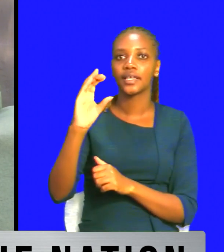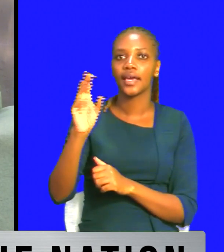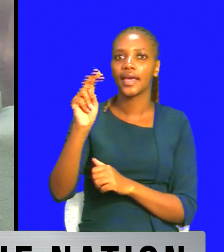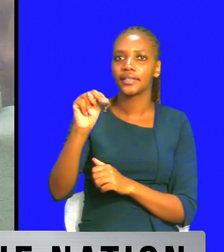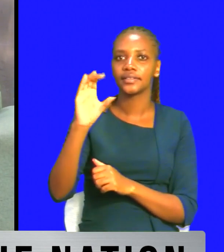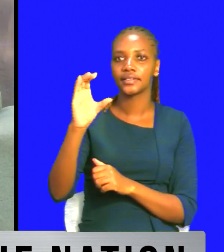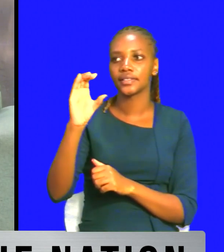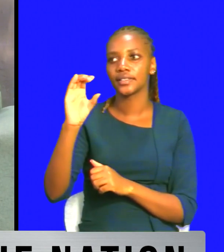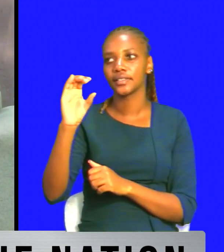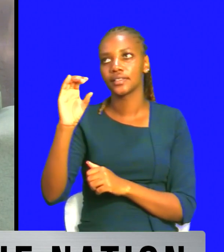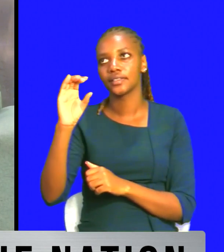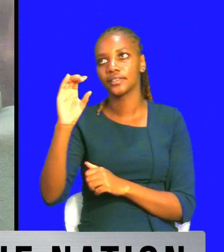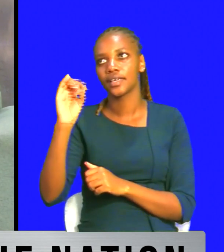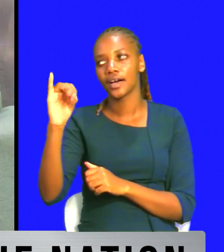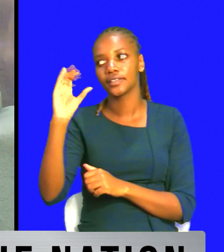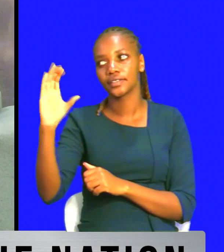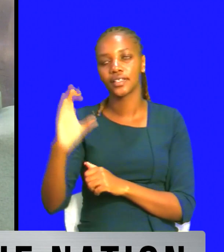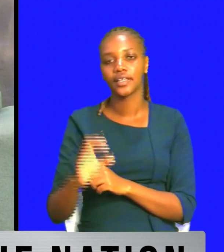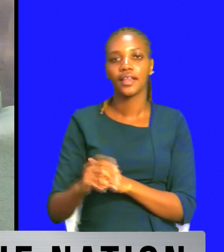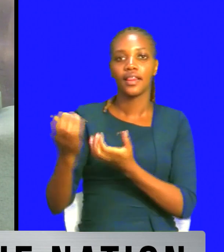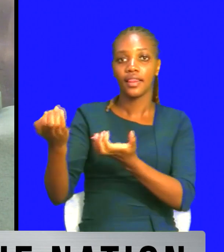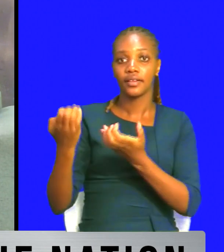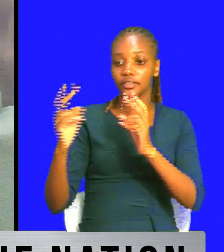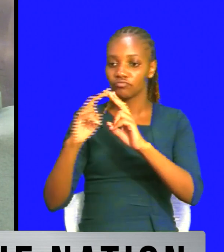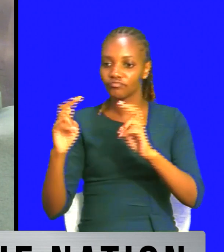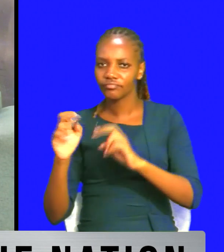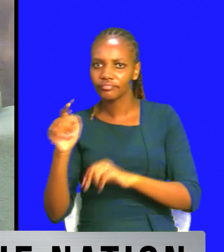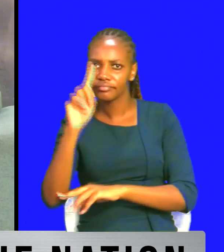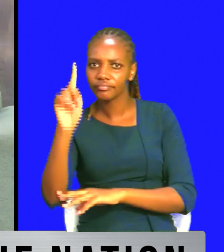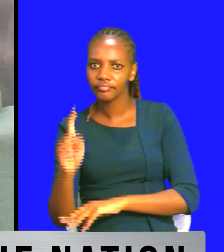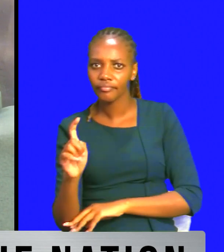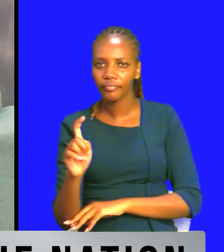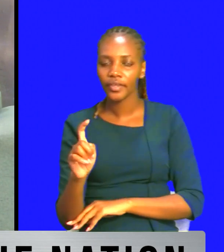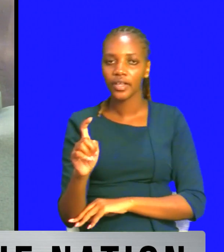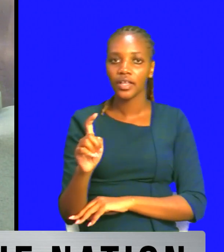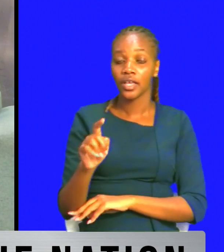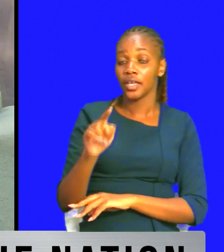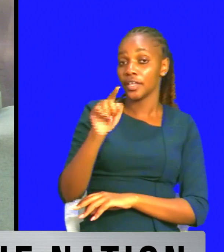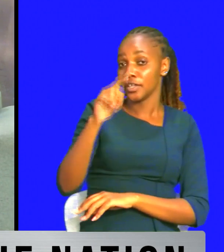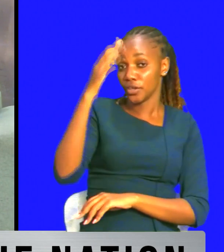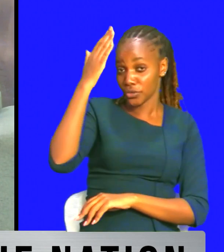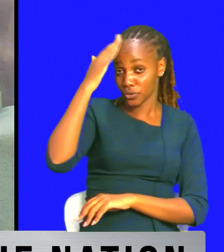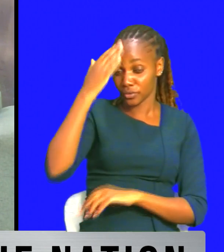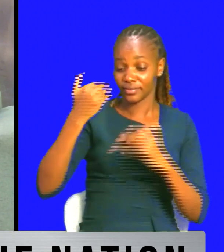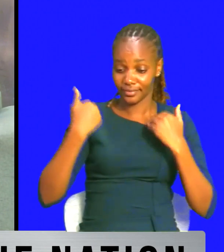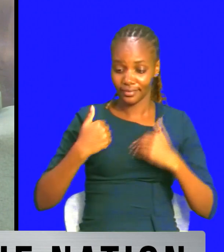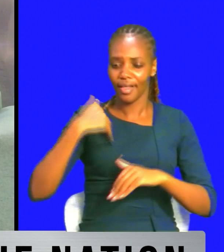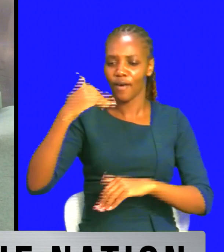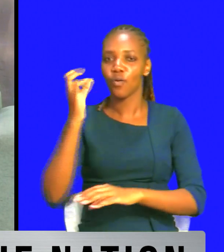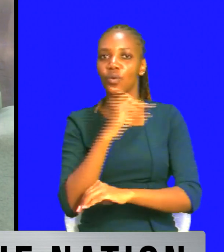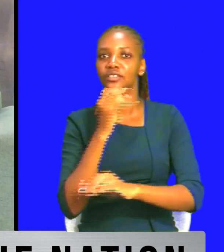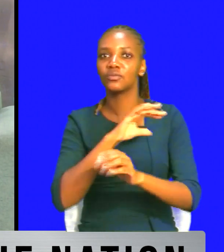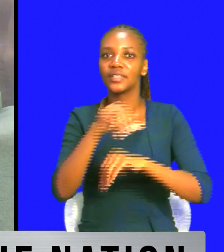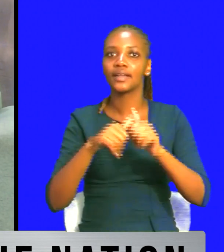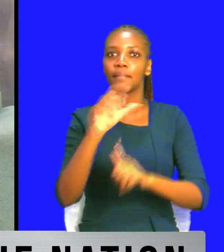NCIC? Are they supposed to also check on this? Jonah, is there a place when you know, I've always complained about